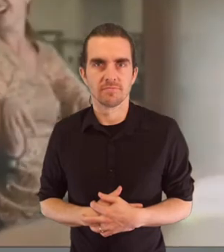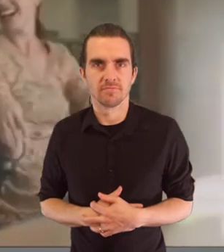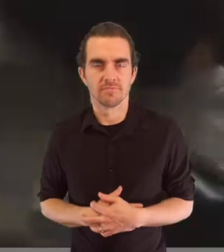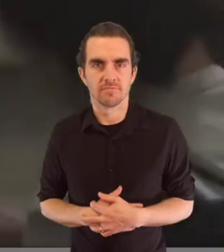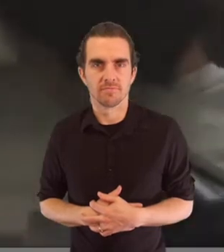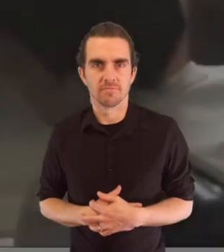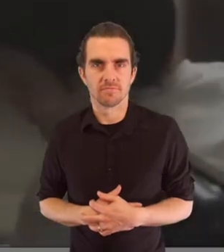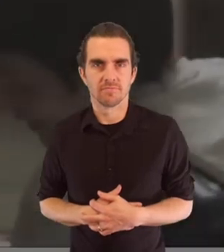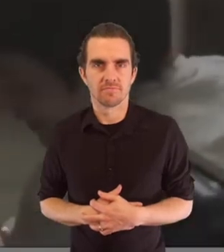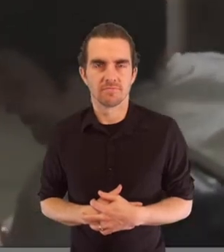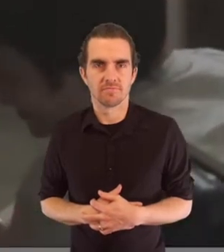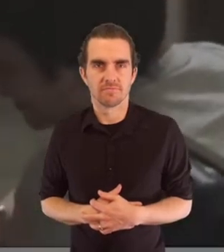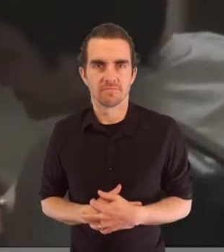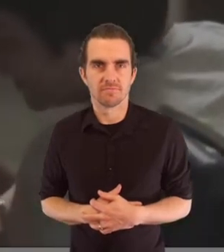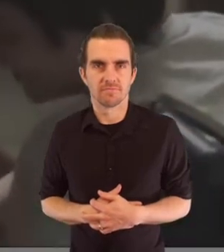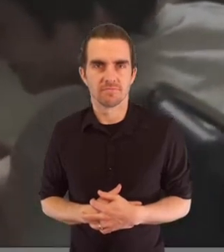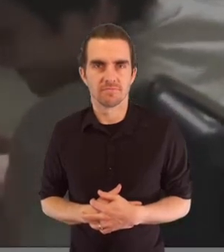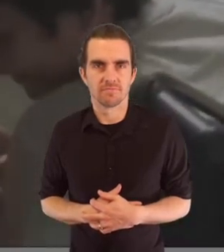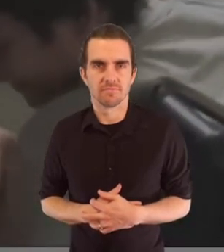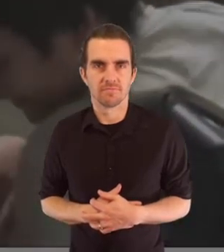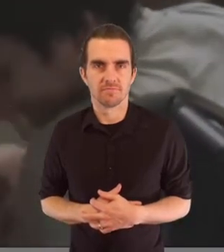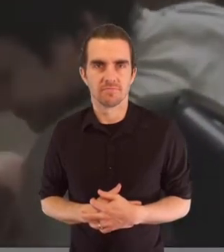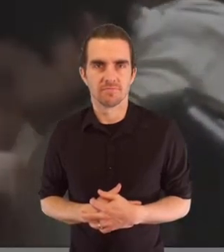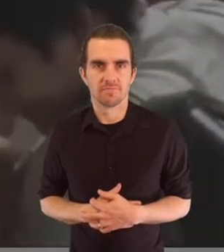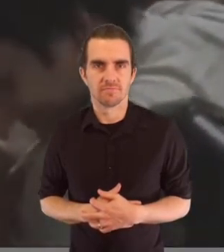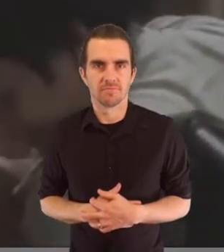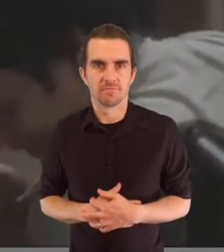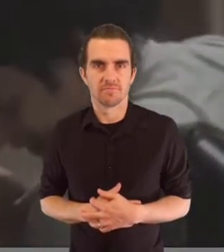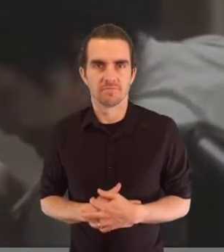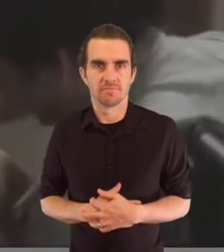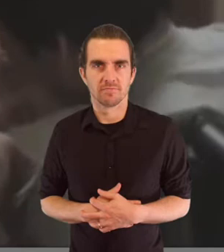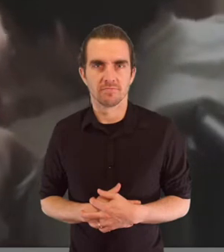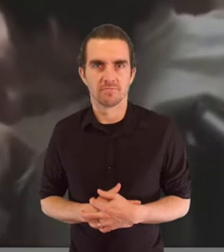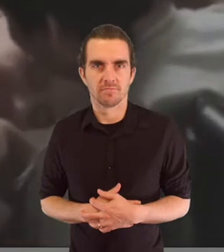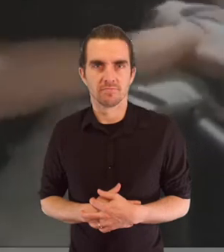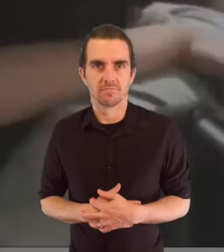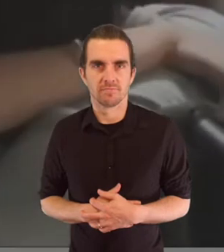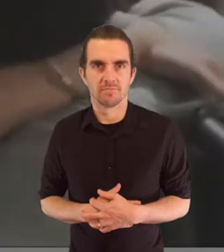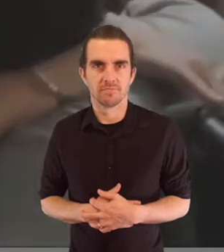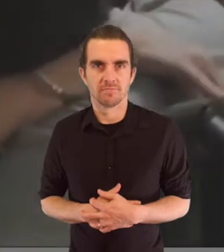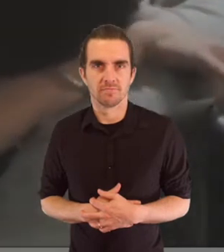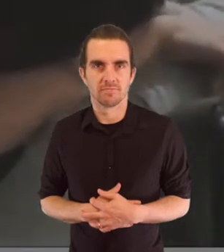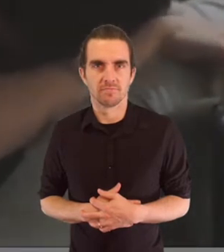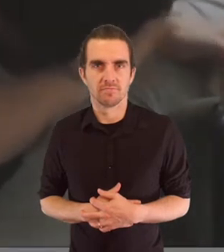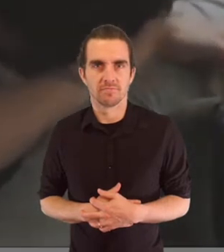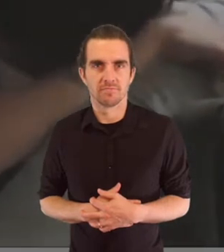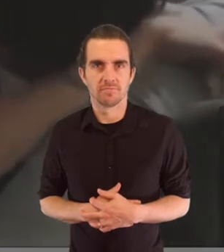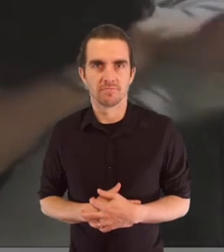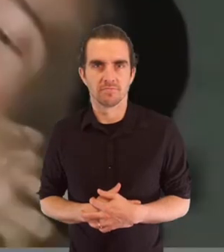They're going to a place where they can be close together, and she cuddles and kisses and flirts with him. He